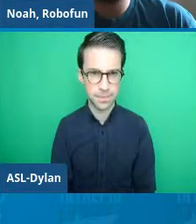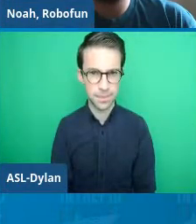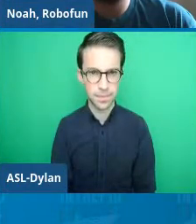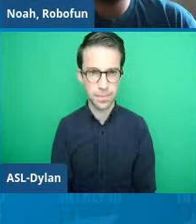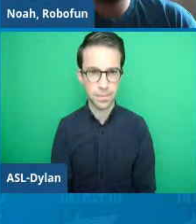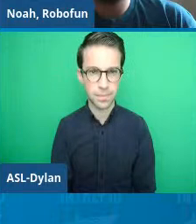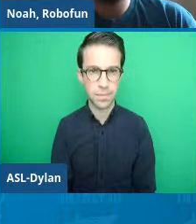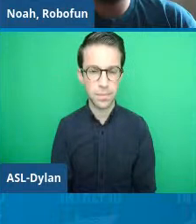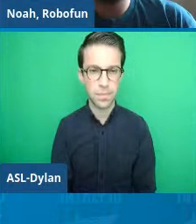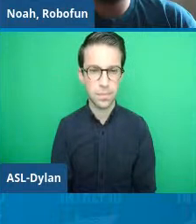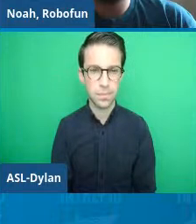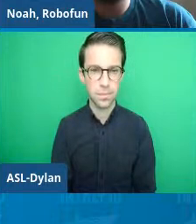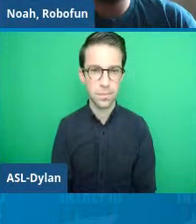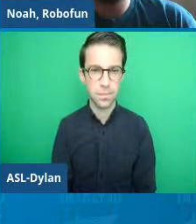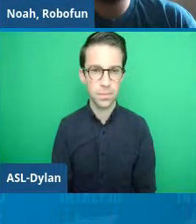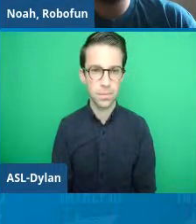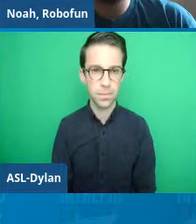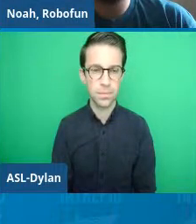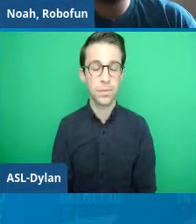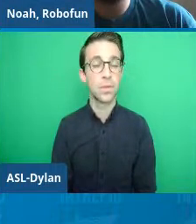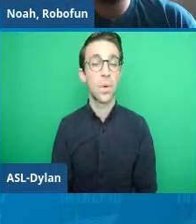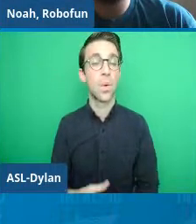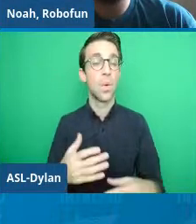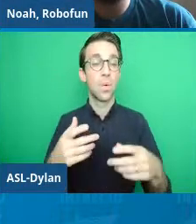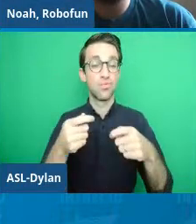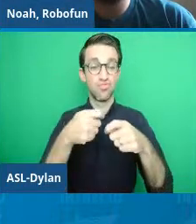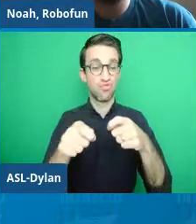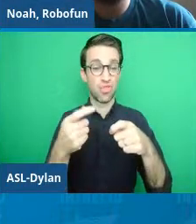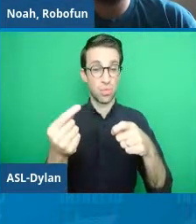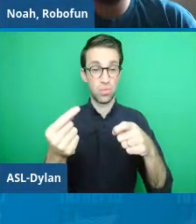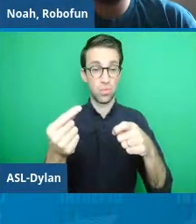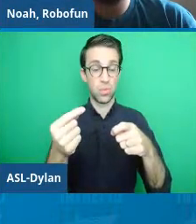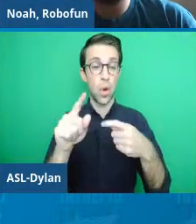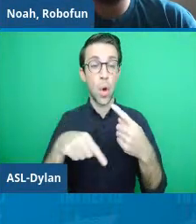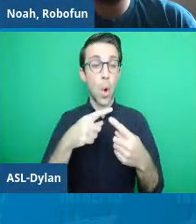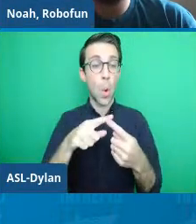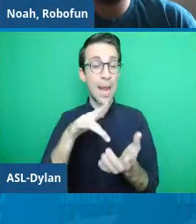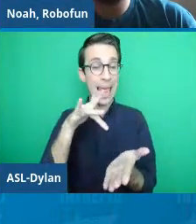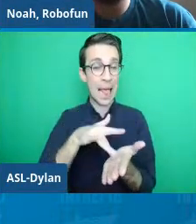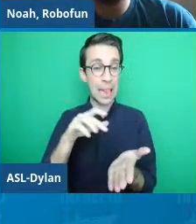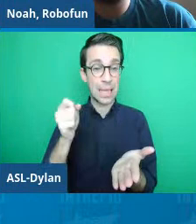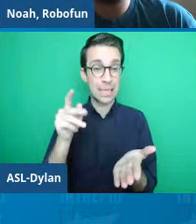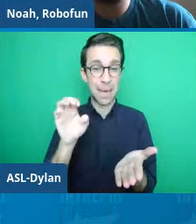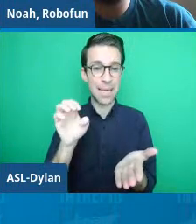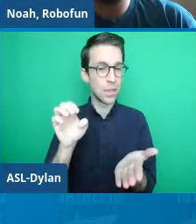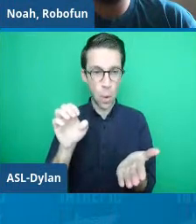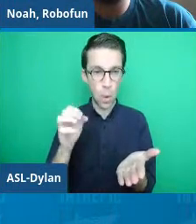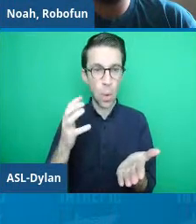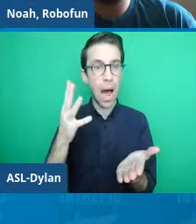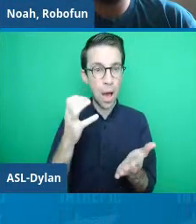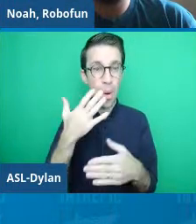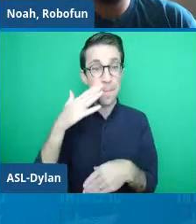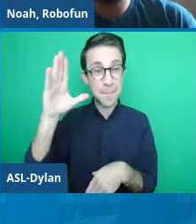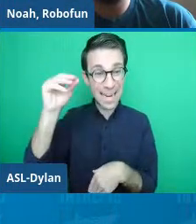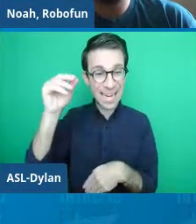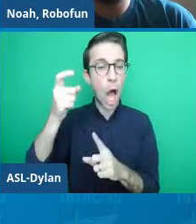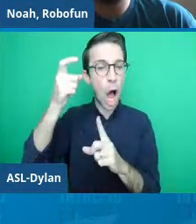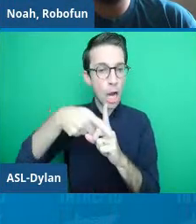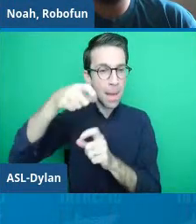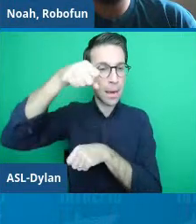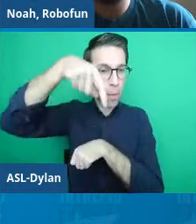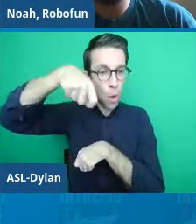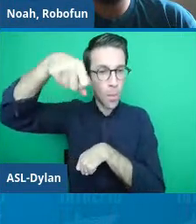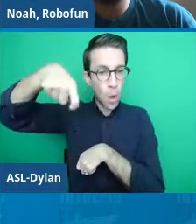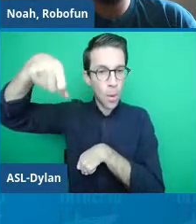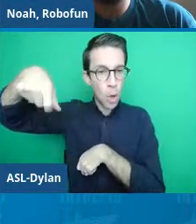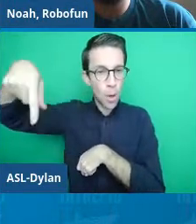up here, guys, is first, I don't want it to, when I press the space bar, I want it automatically happening because the bad guy isn't controlled by any